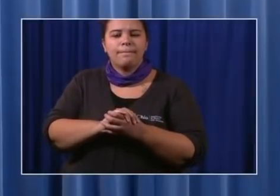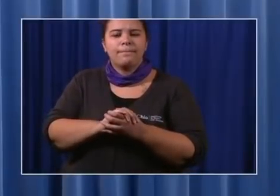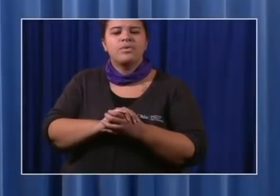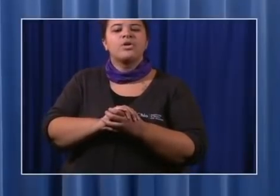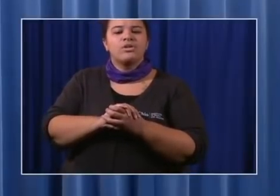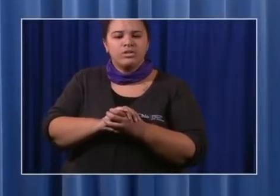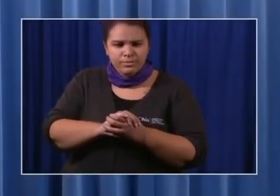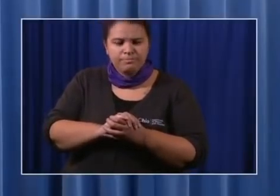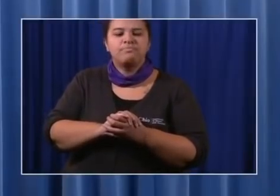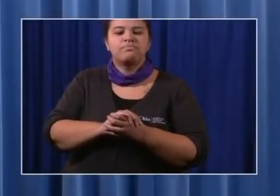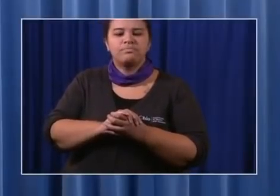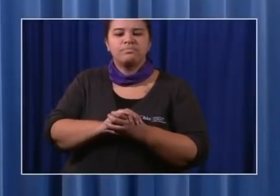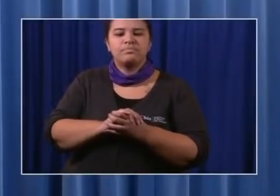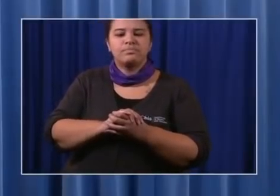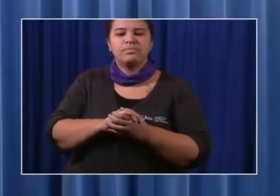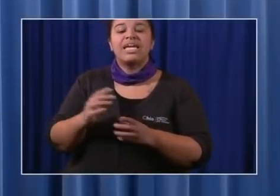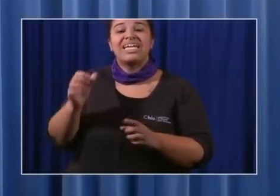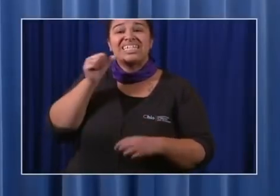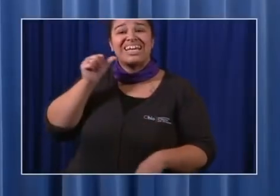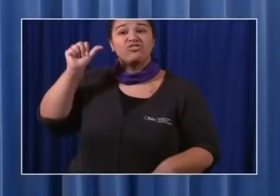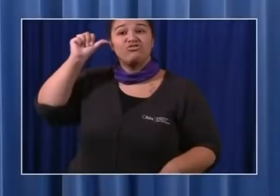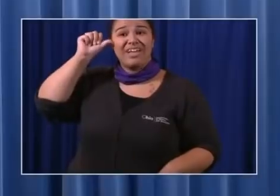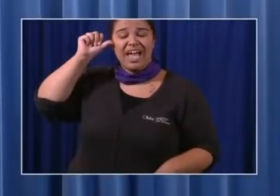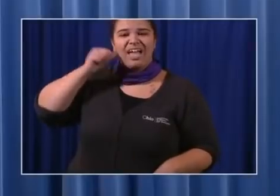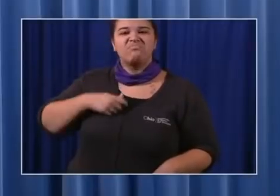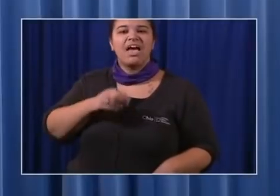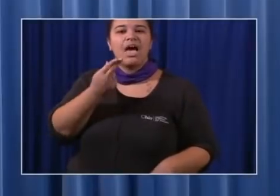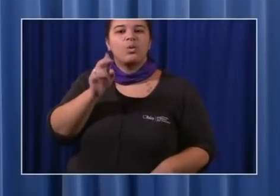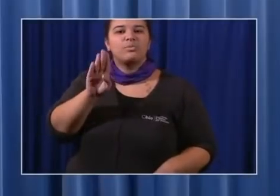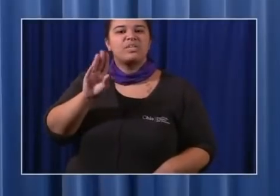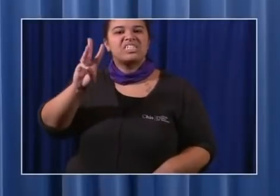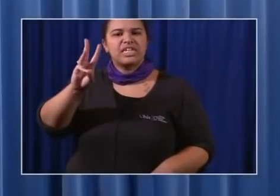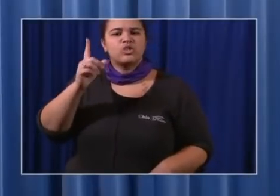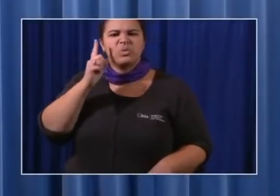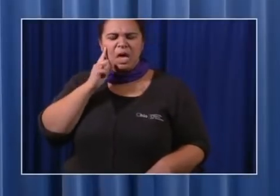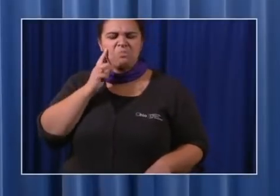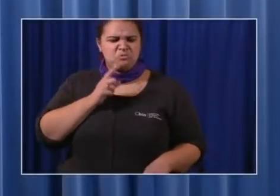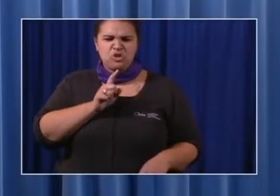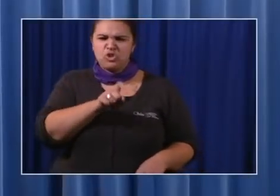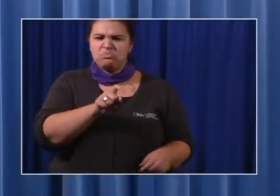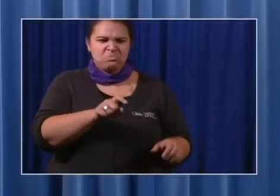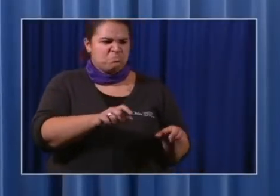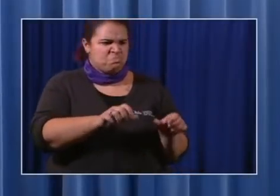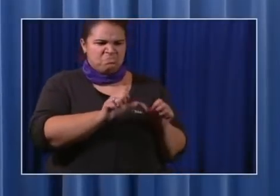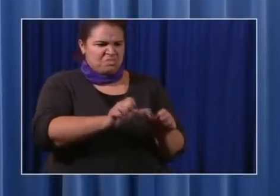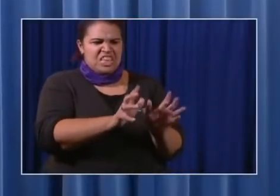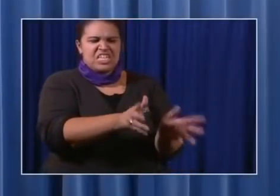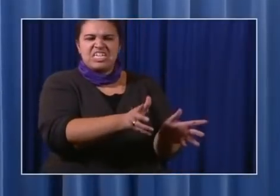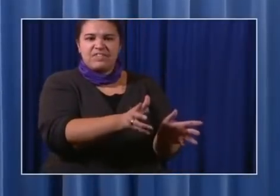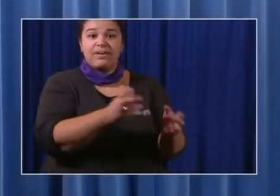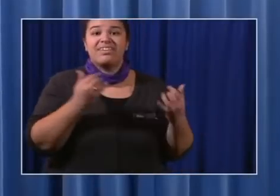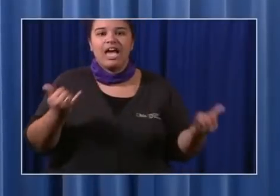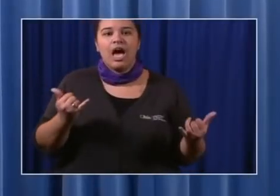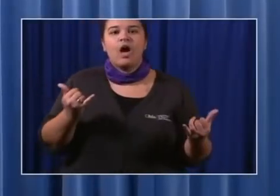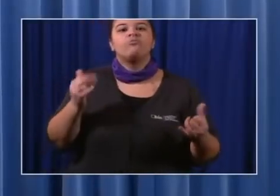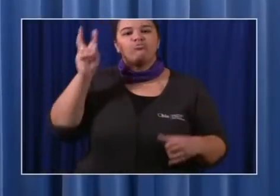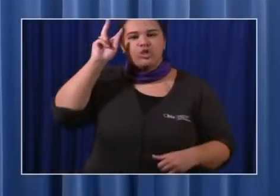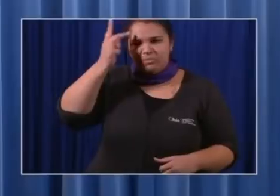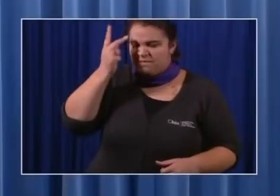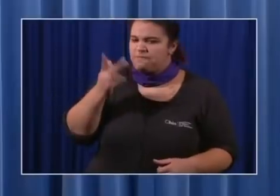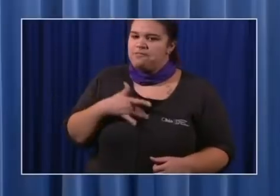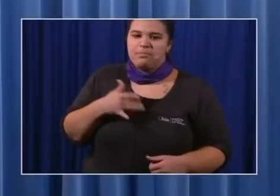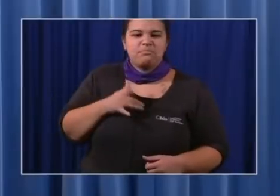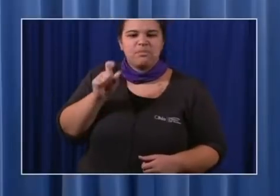your reversal on calling for the repeal of House Bill 6. In addition, how much of your decision specifically had to do